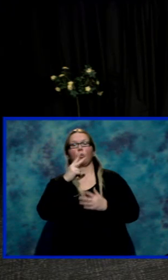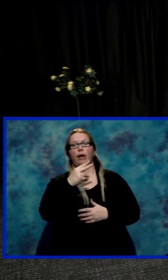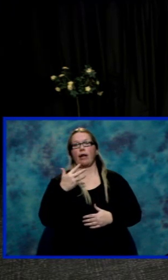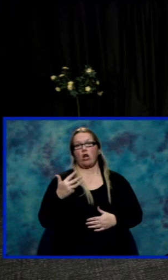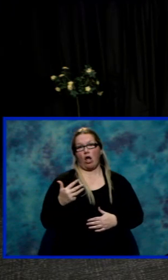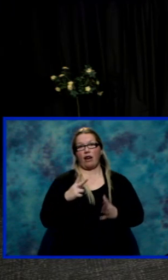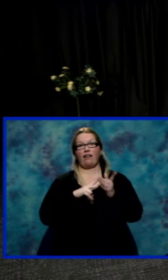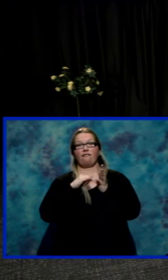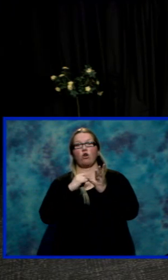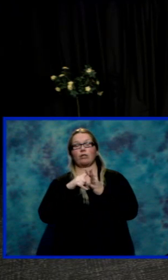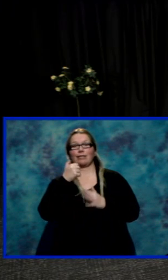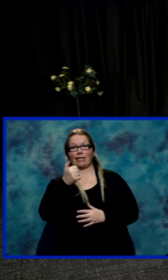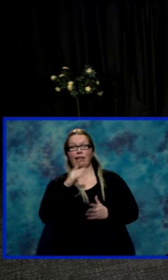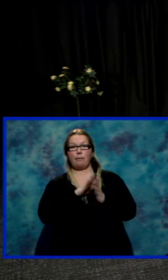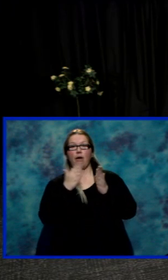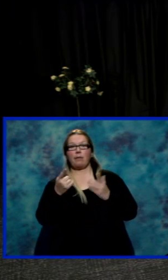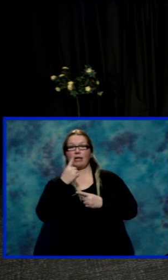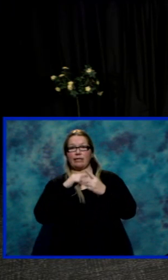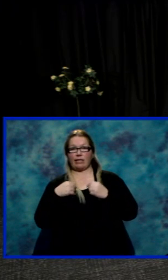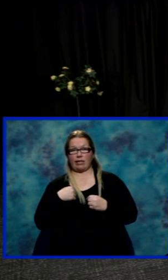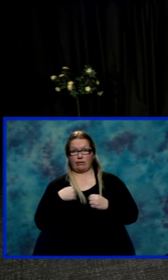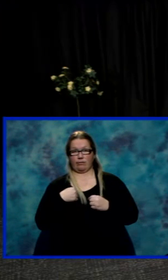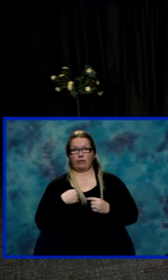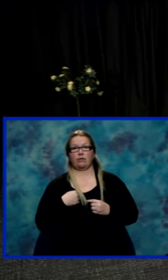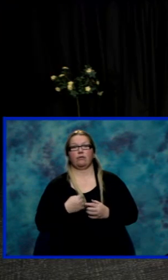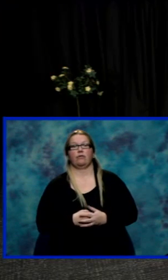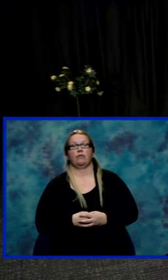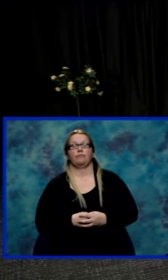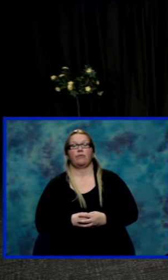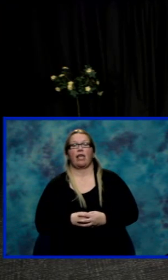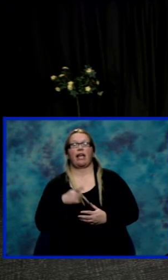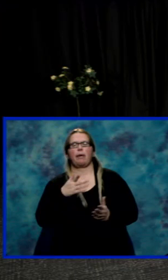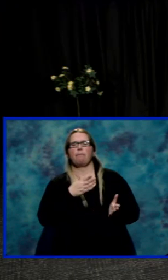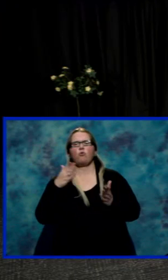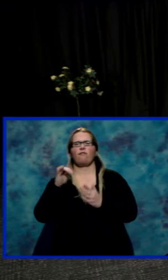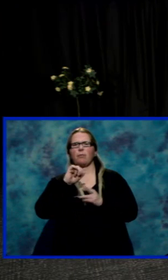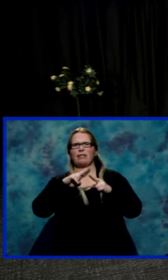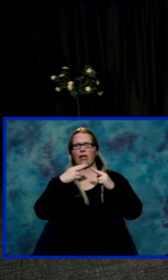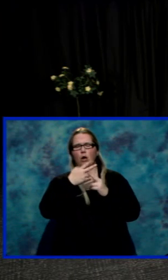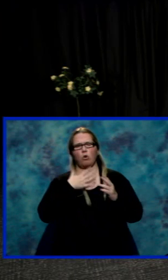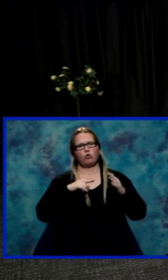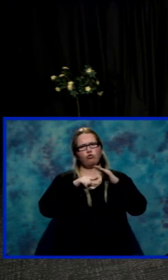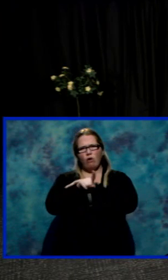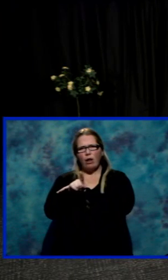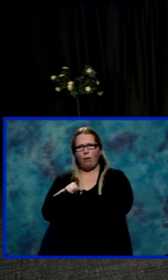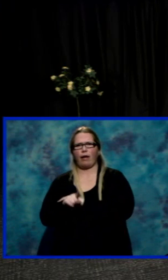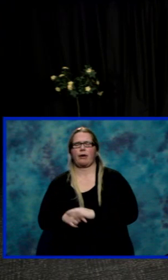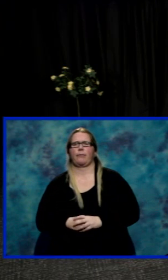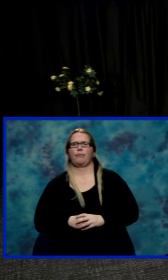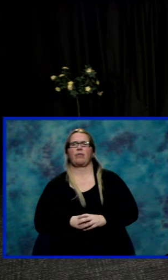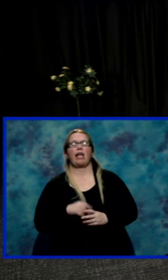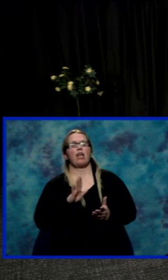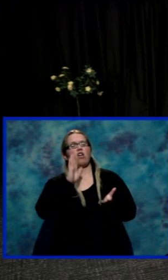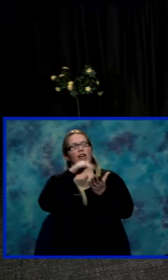6, the Bible tells us that Jacob had been flying away from his family. running away as fast as he could, and he gets to a